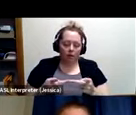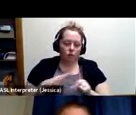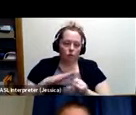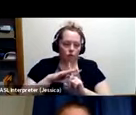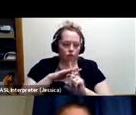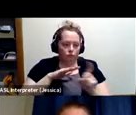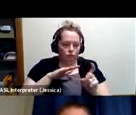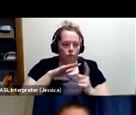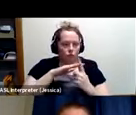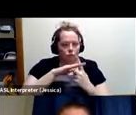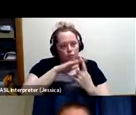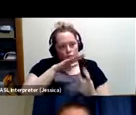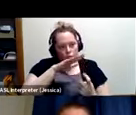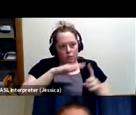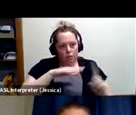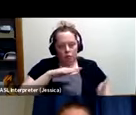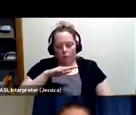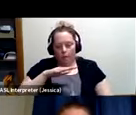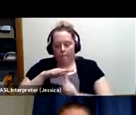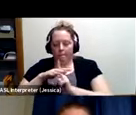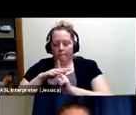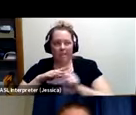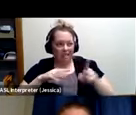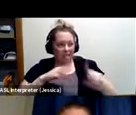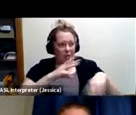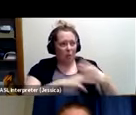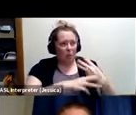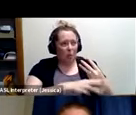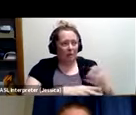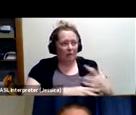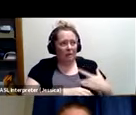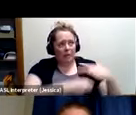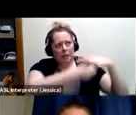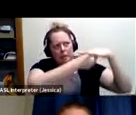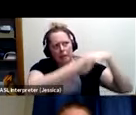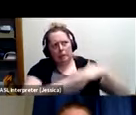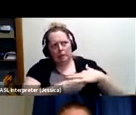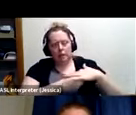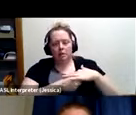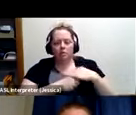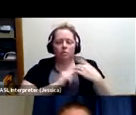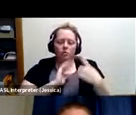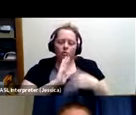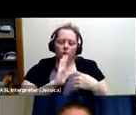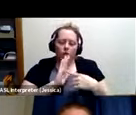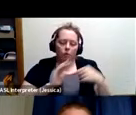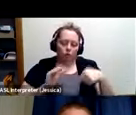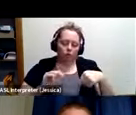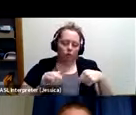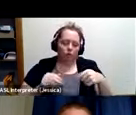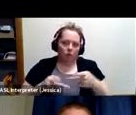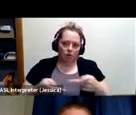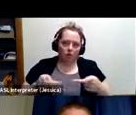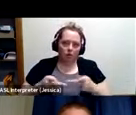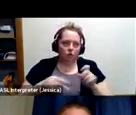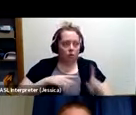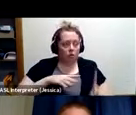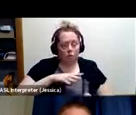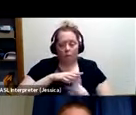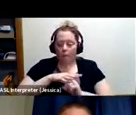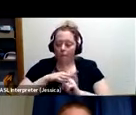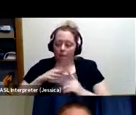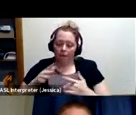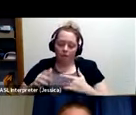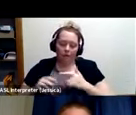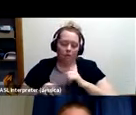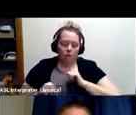the world that can be pretty oppressive sometimes, it can be kind of this place to sort of go and be yourself, go and process what you're going